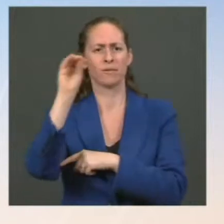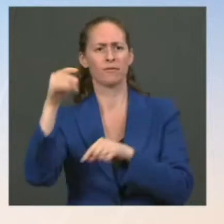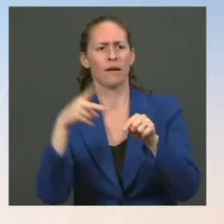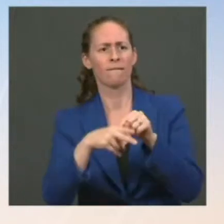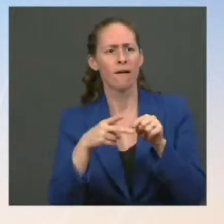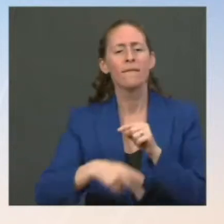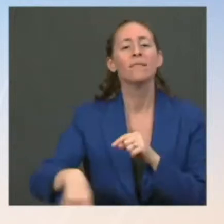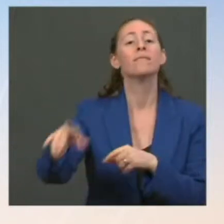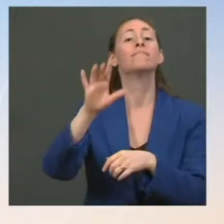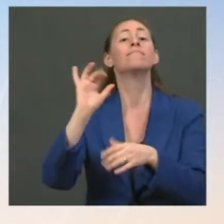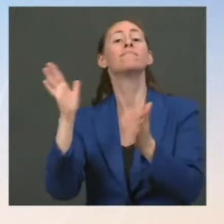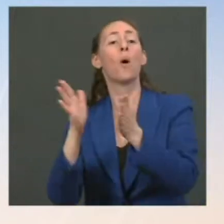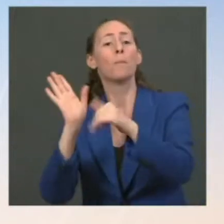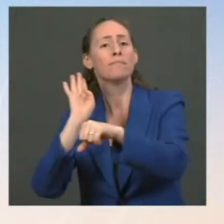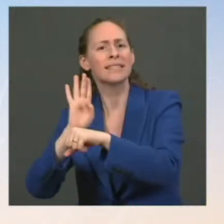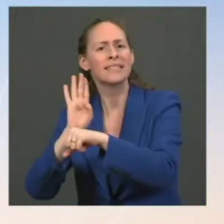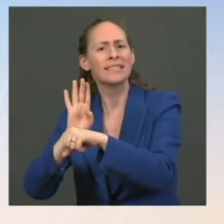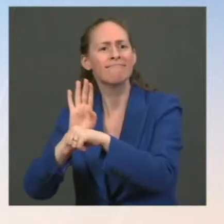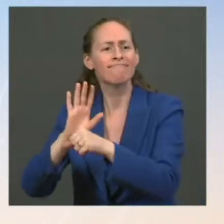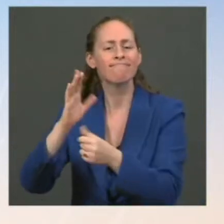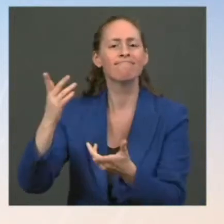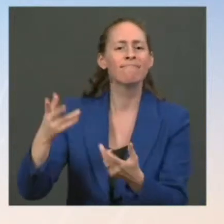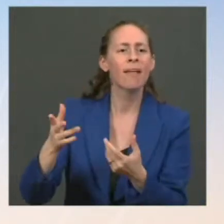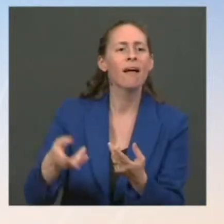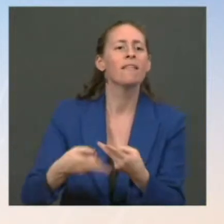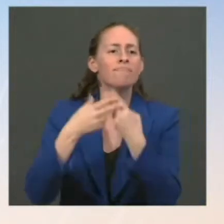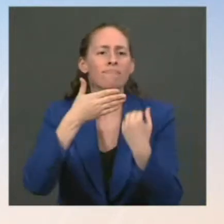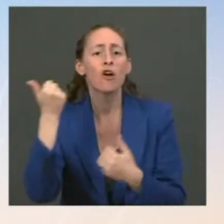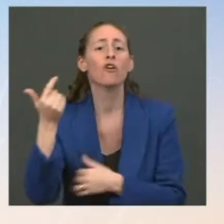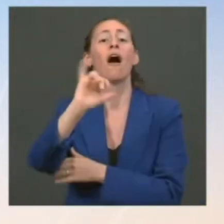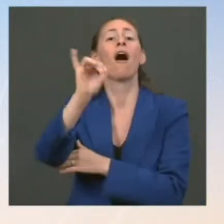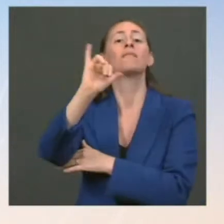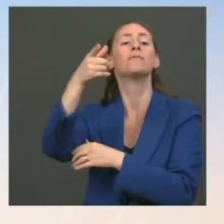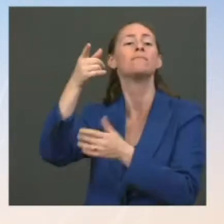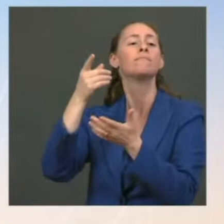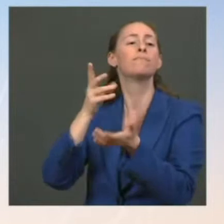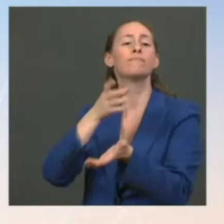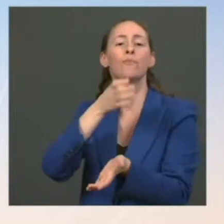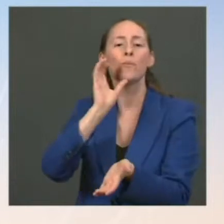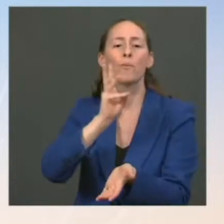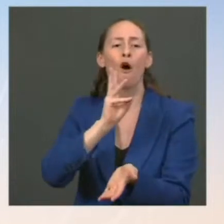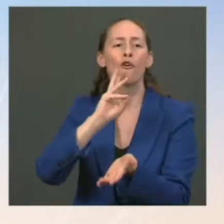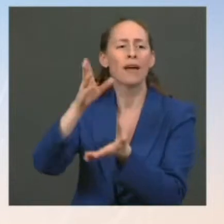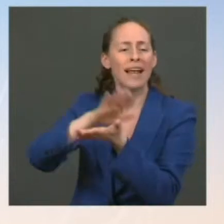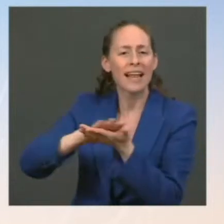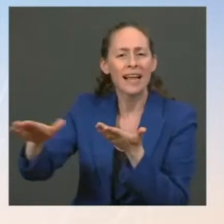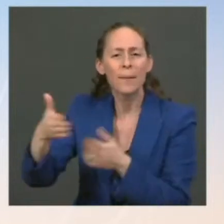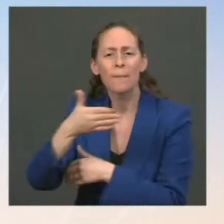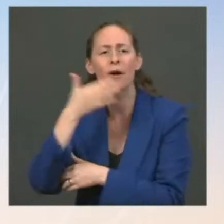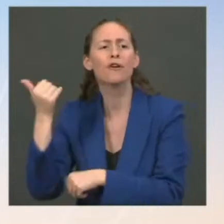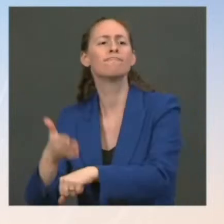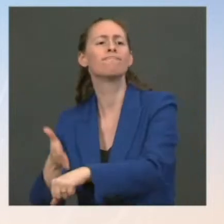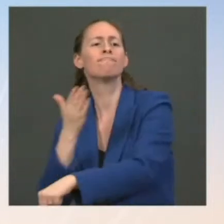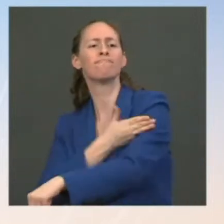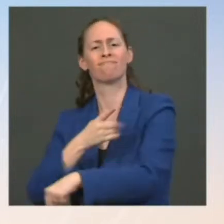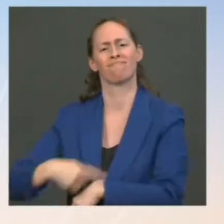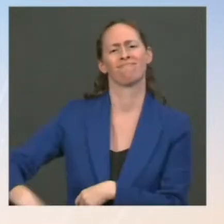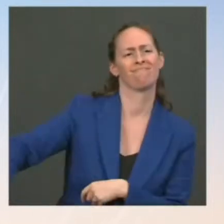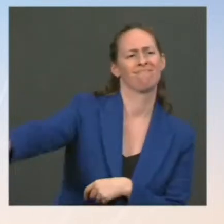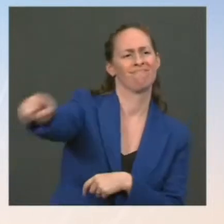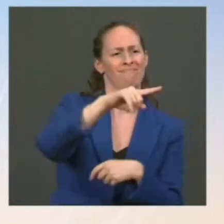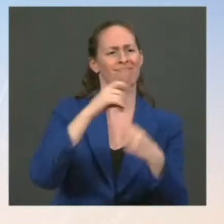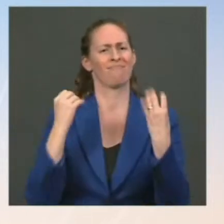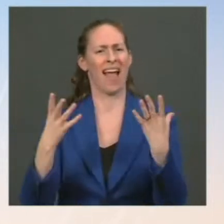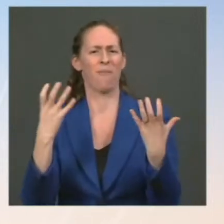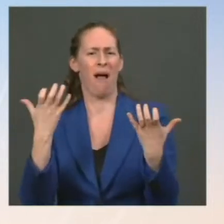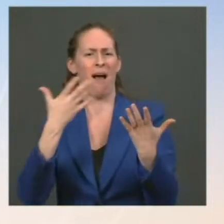We're working to stop our children from drinking poison drinking water and get every American access to high-speed internet, people in cities and